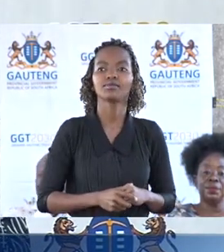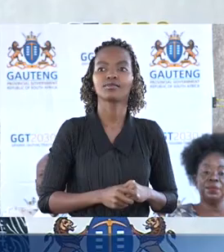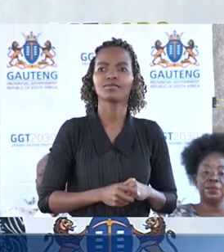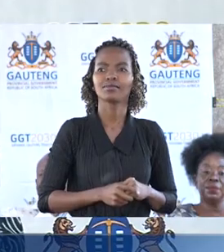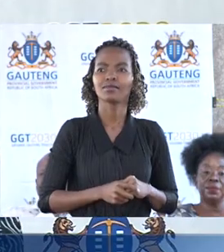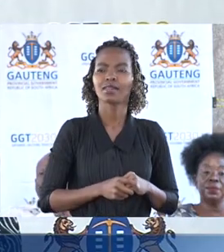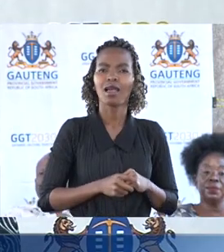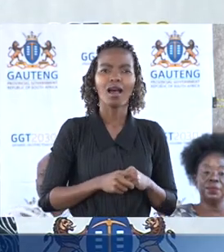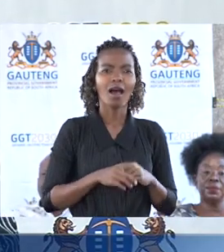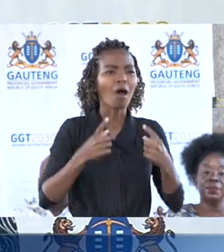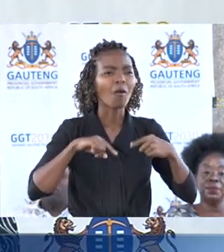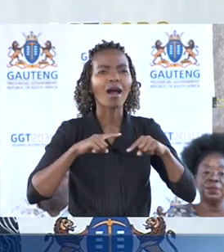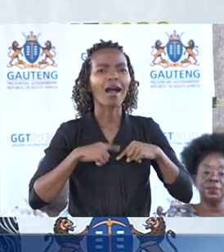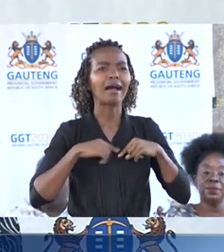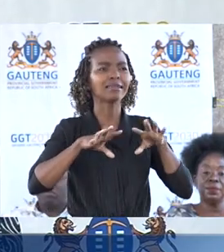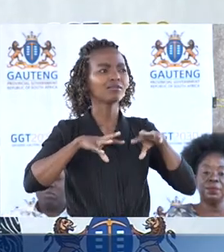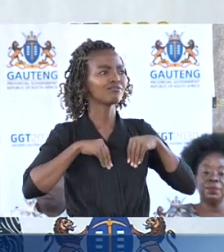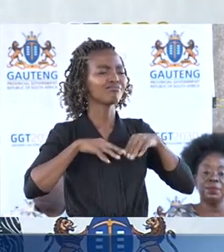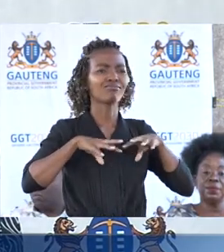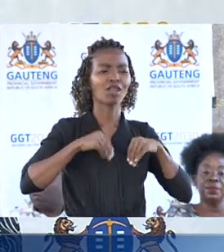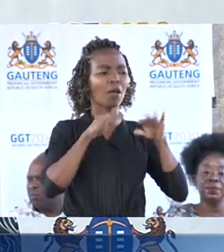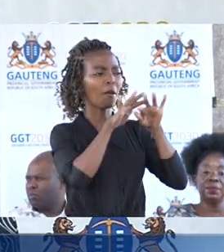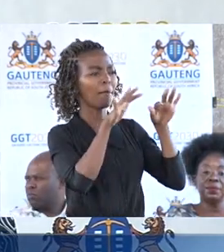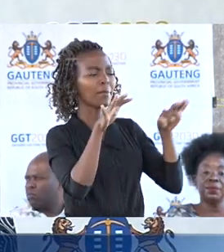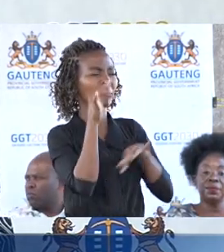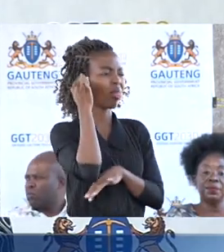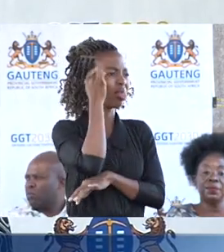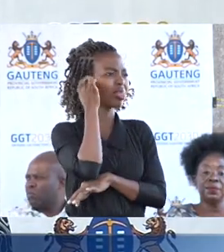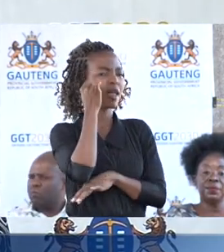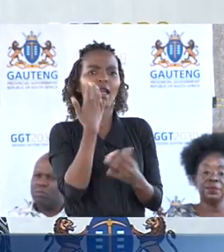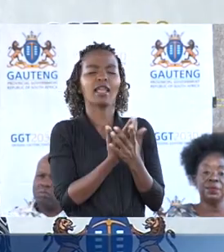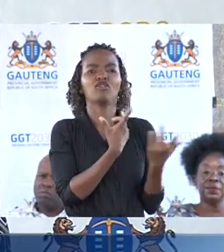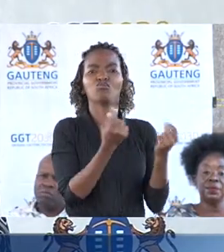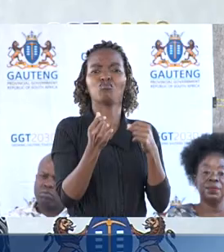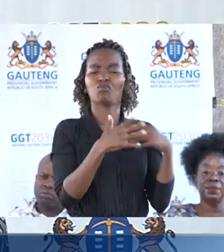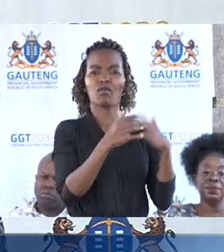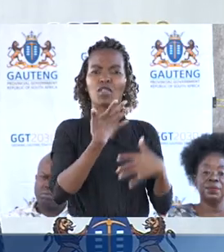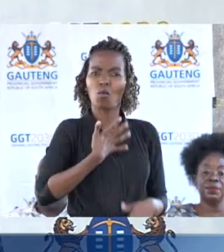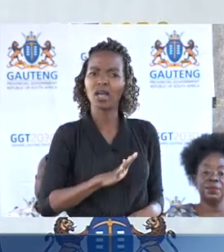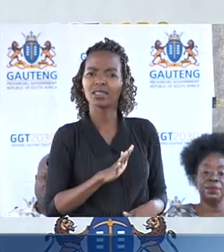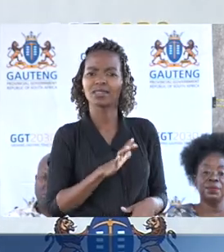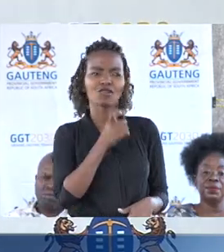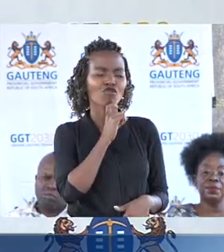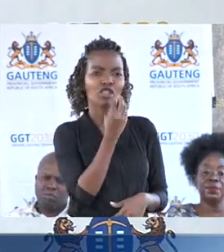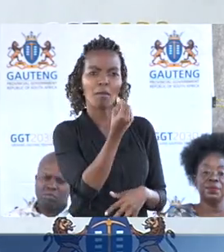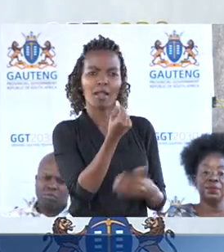We can't tolerate people who think they can do as they wish with public